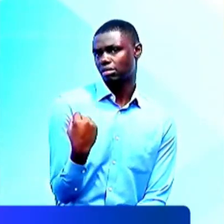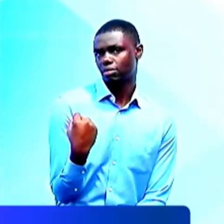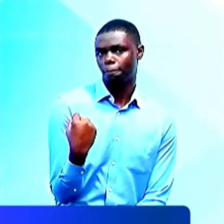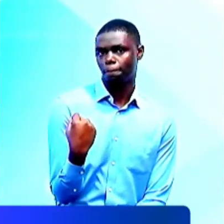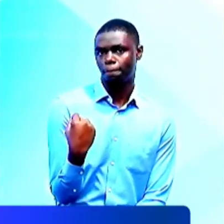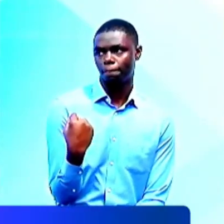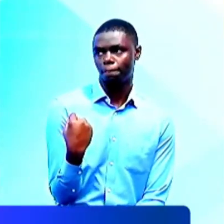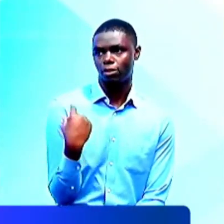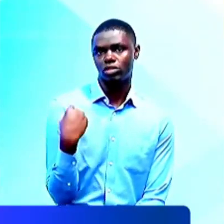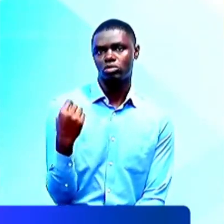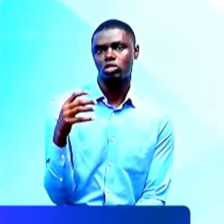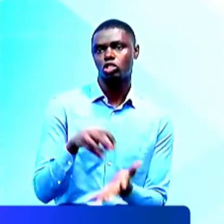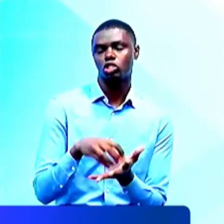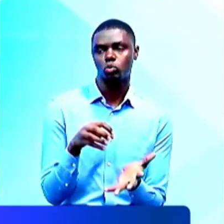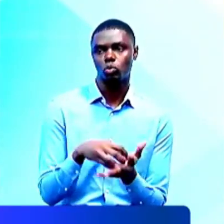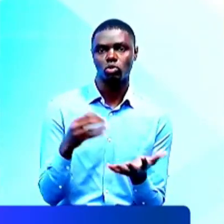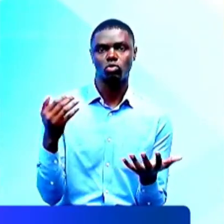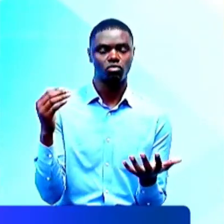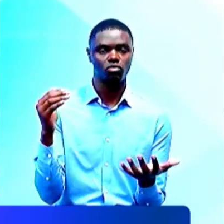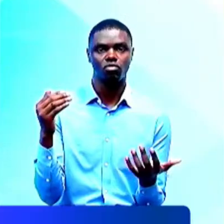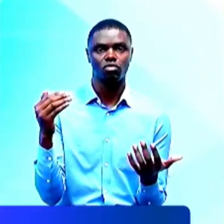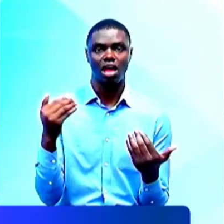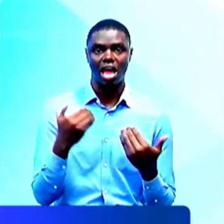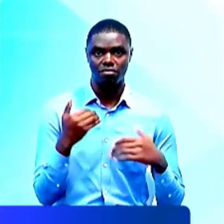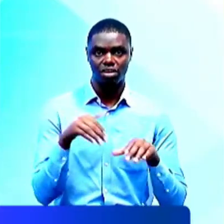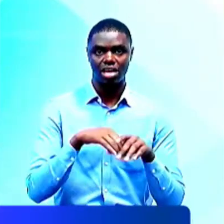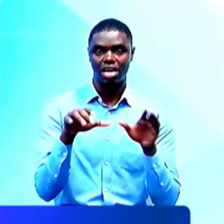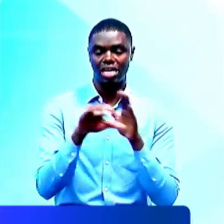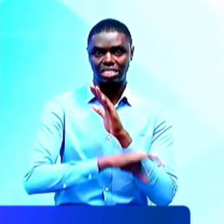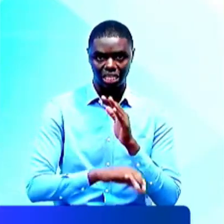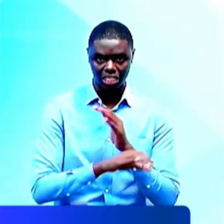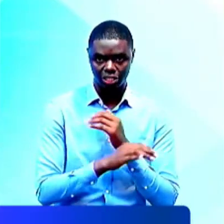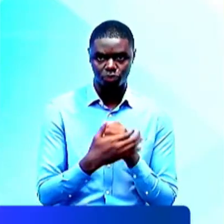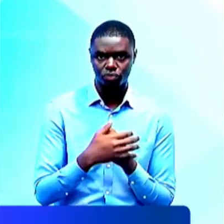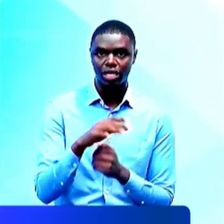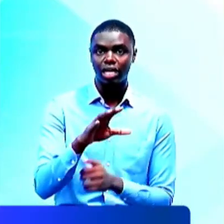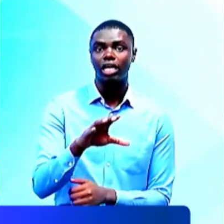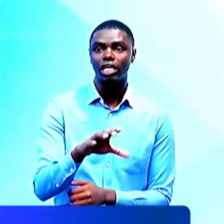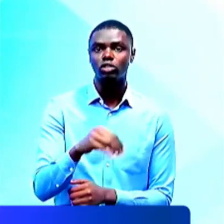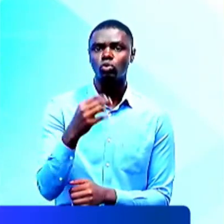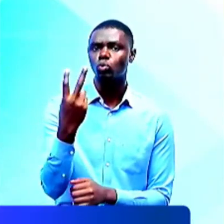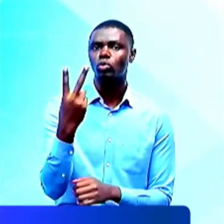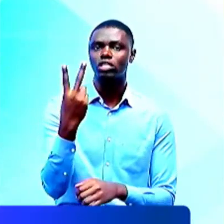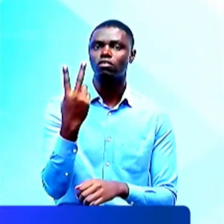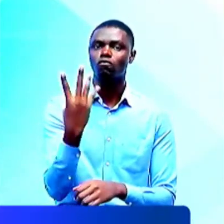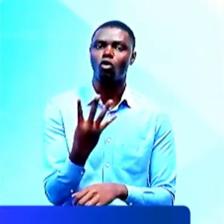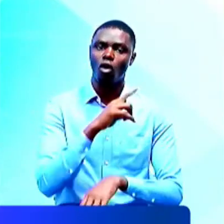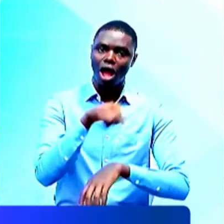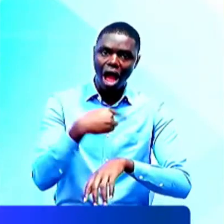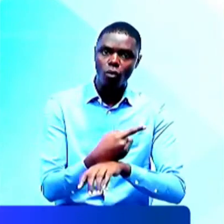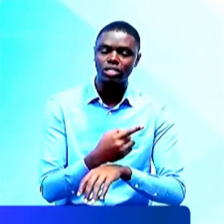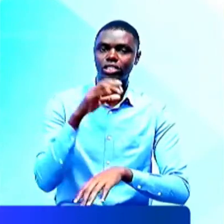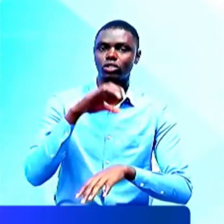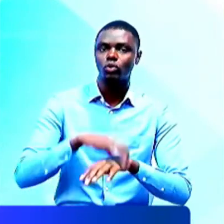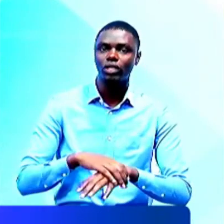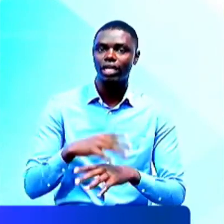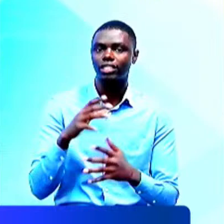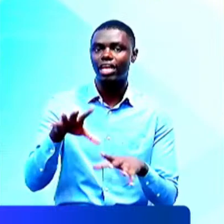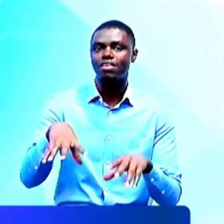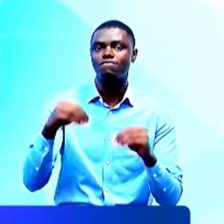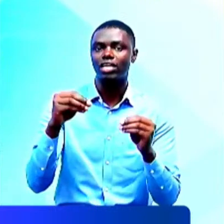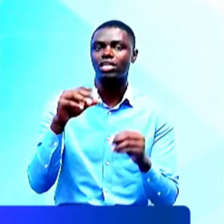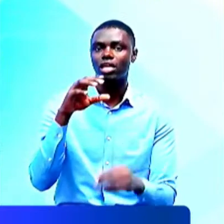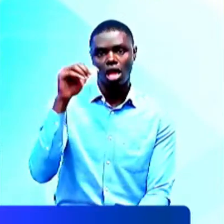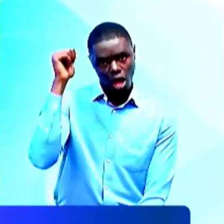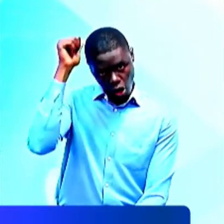of the situations that we've been in as a country, it only took 24 hours to get and find